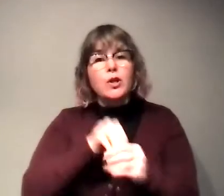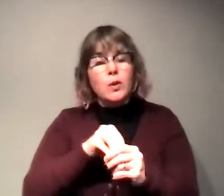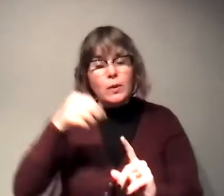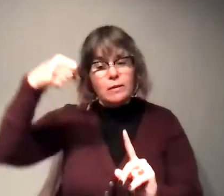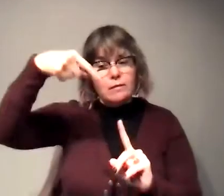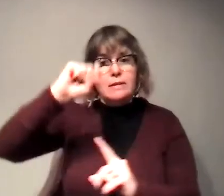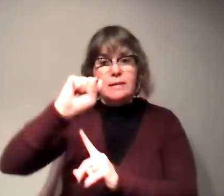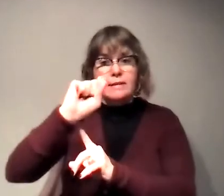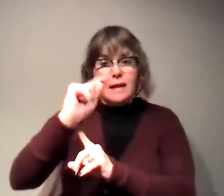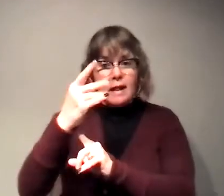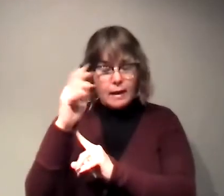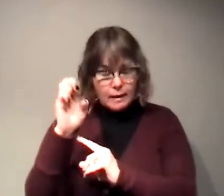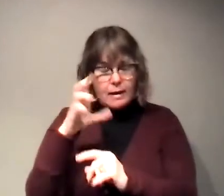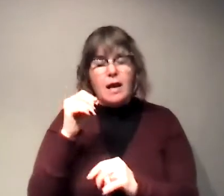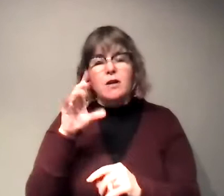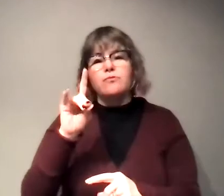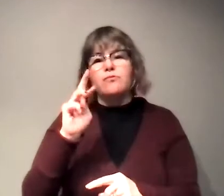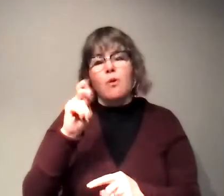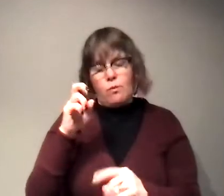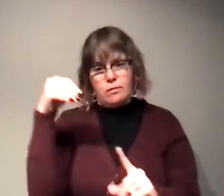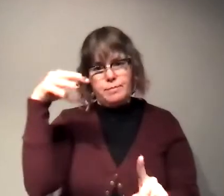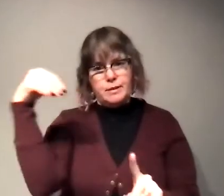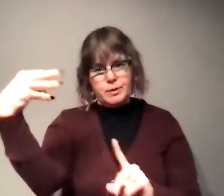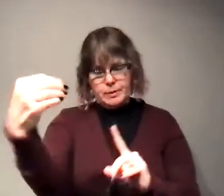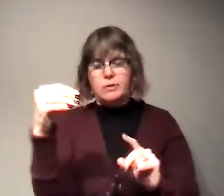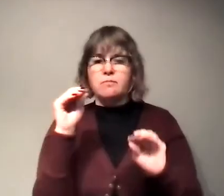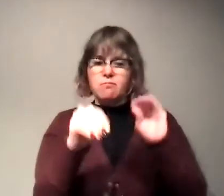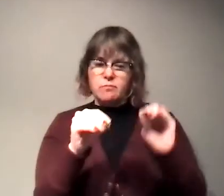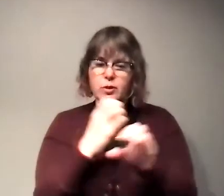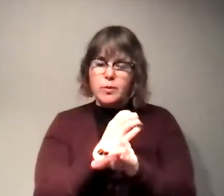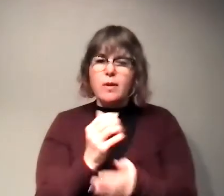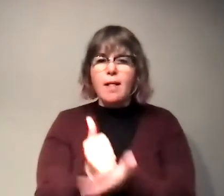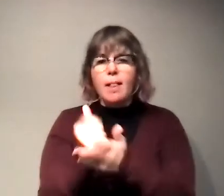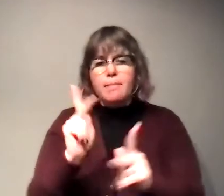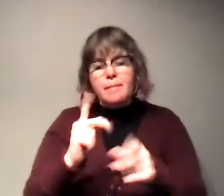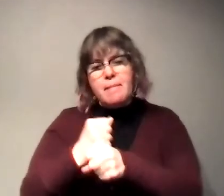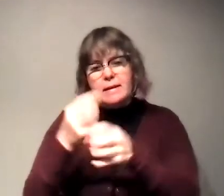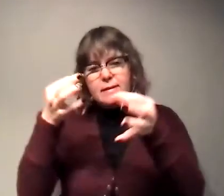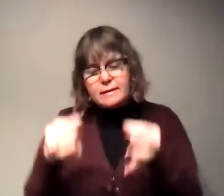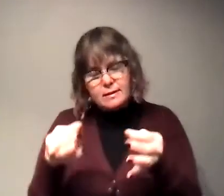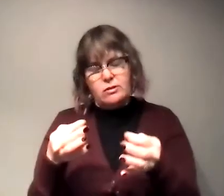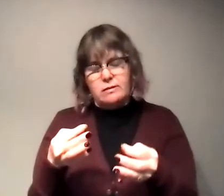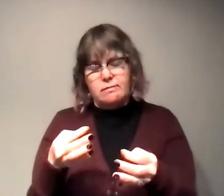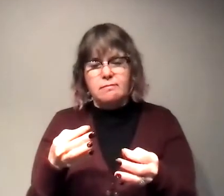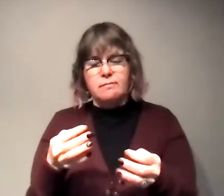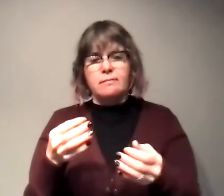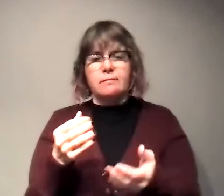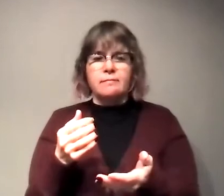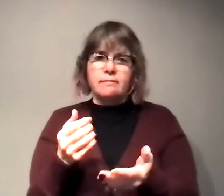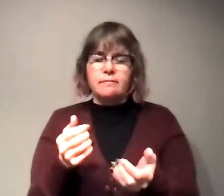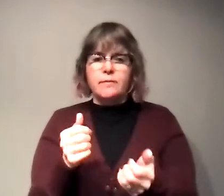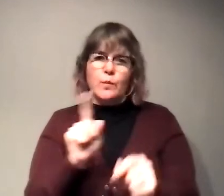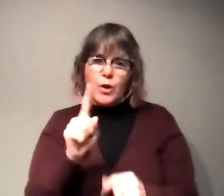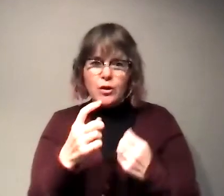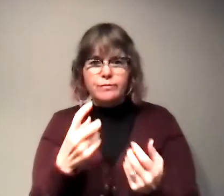satellites and pictures taken from drones, and try to help people make good decisions about where to do conservation on the